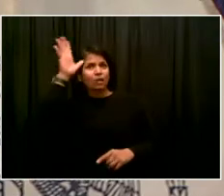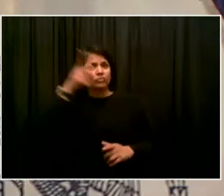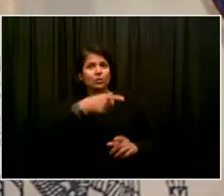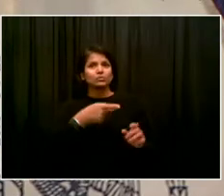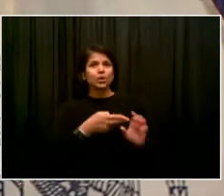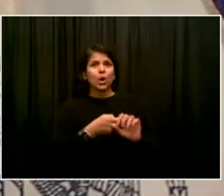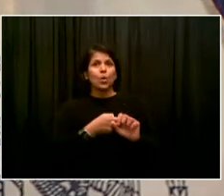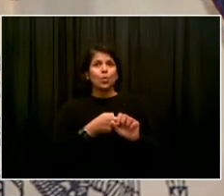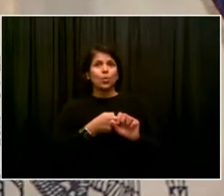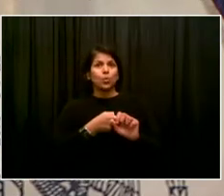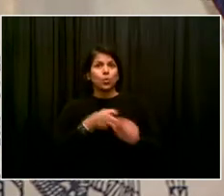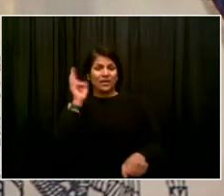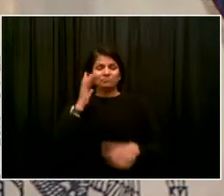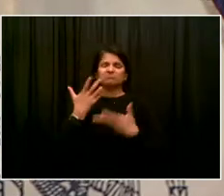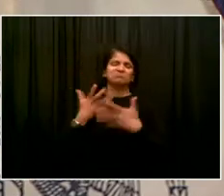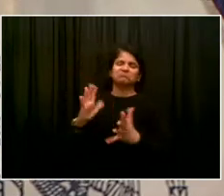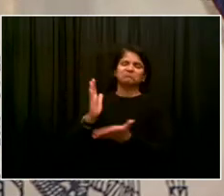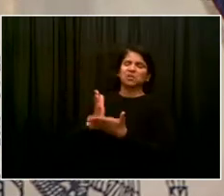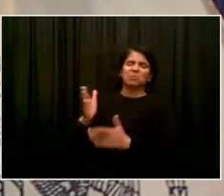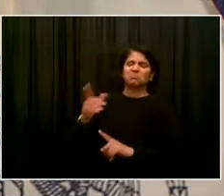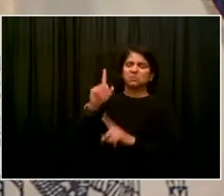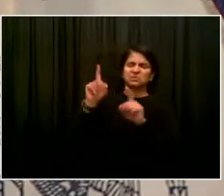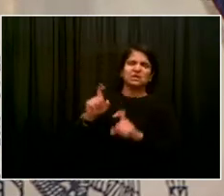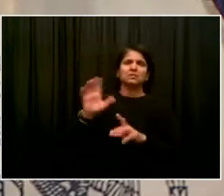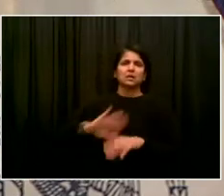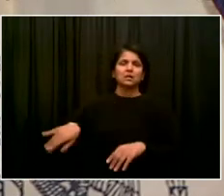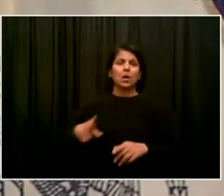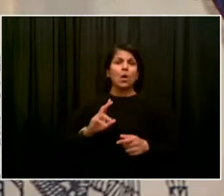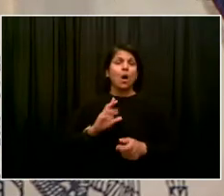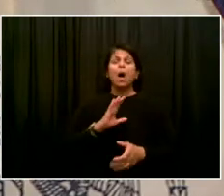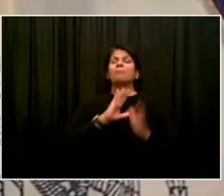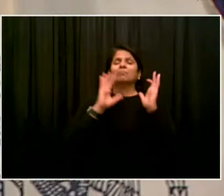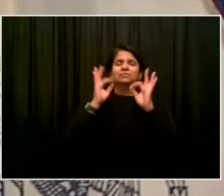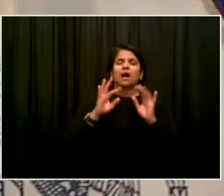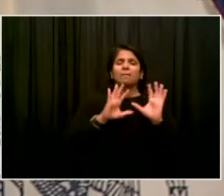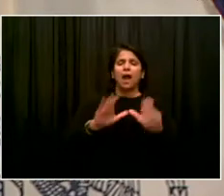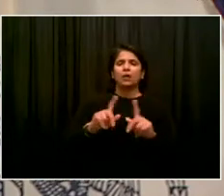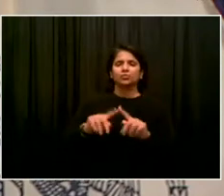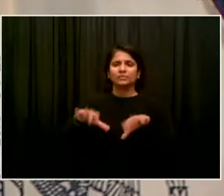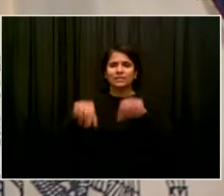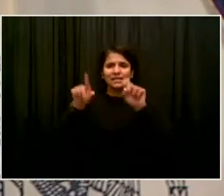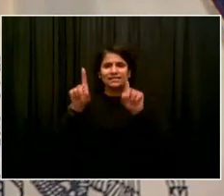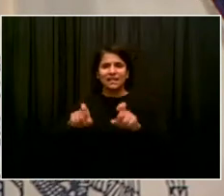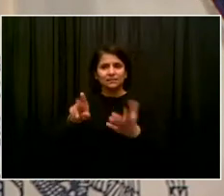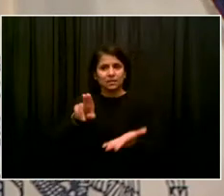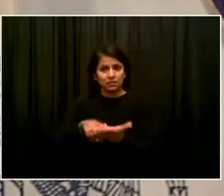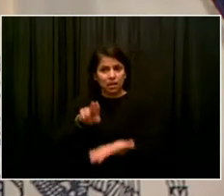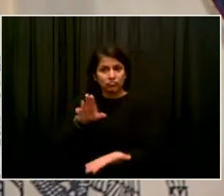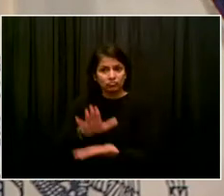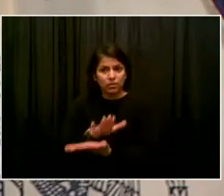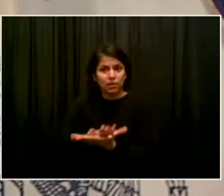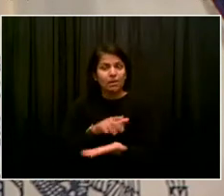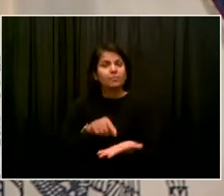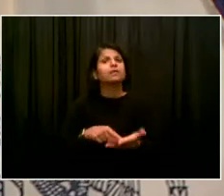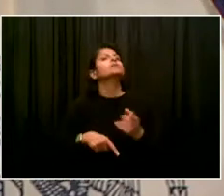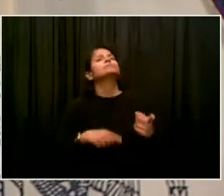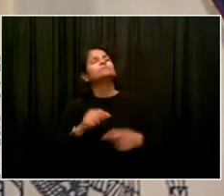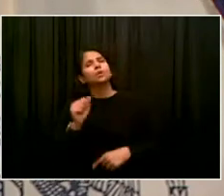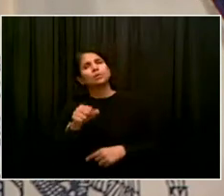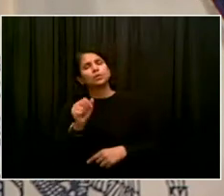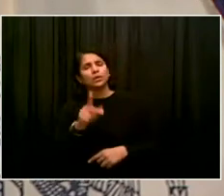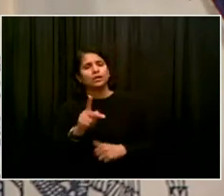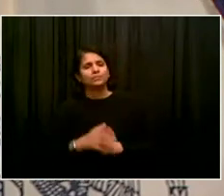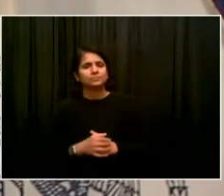incoming controller Lander is suggesting? Well, two very different questions. I